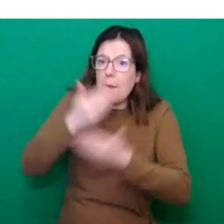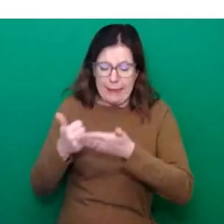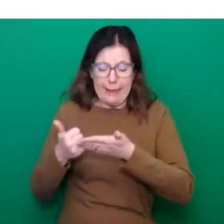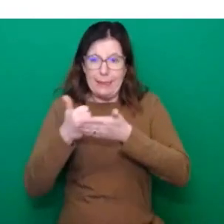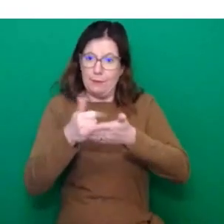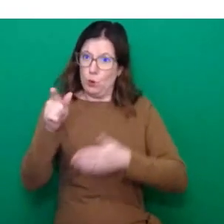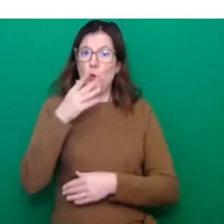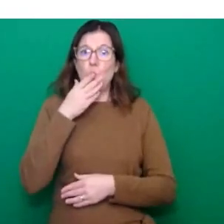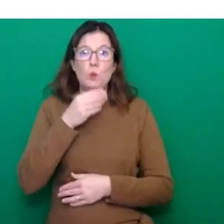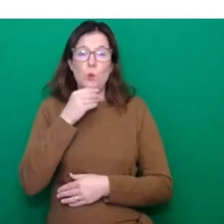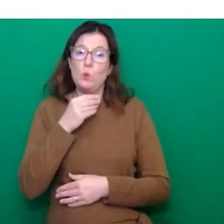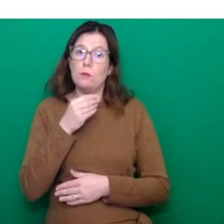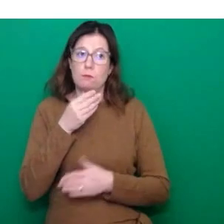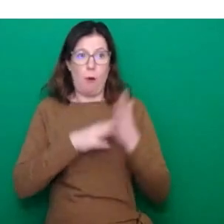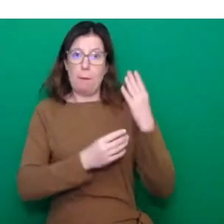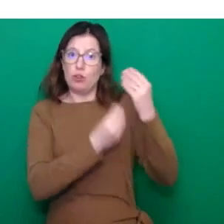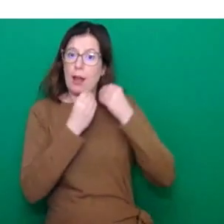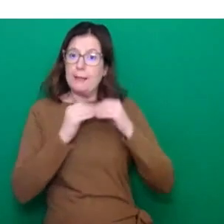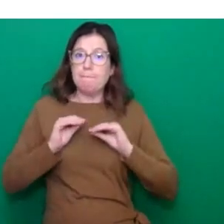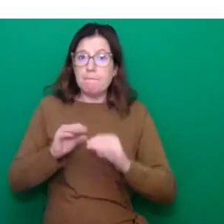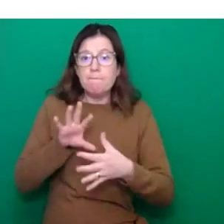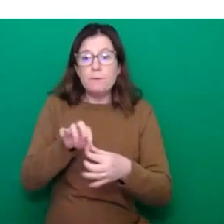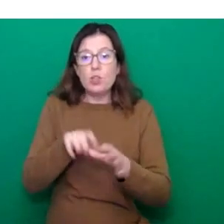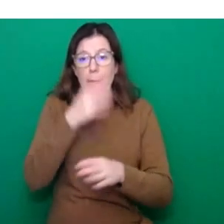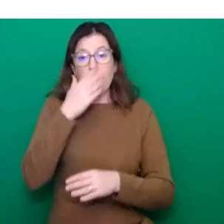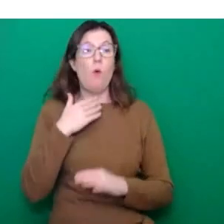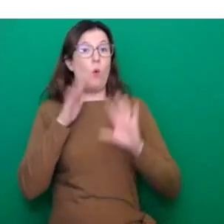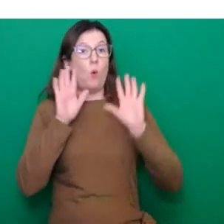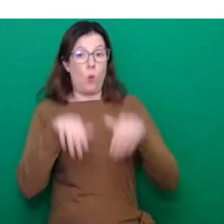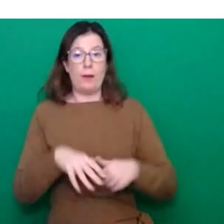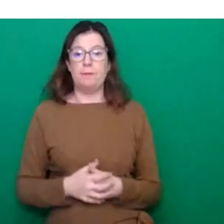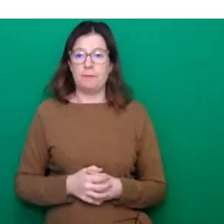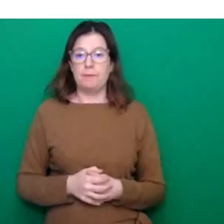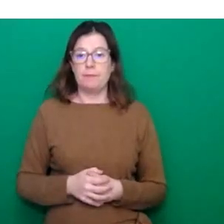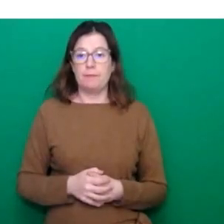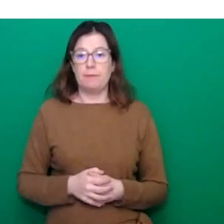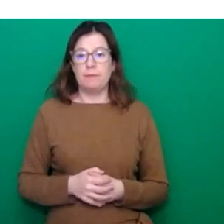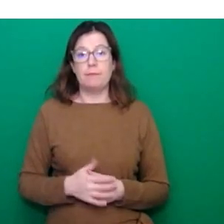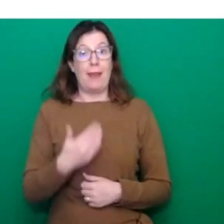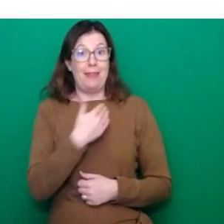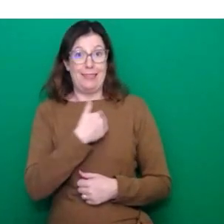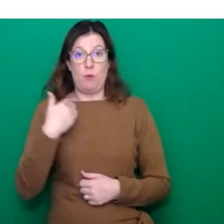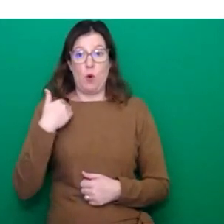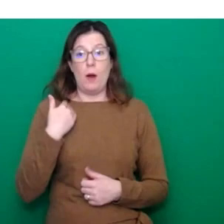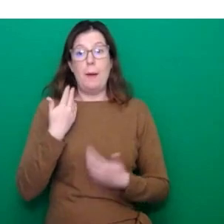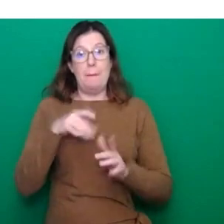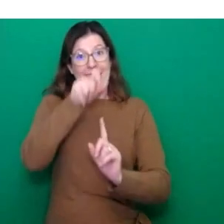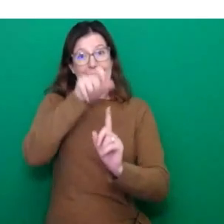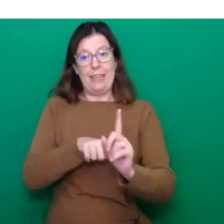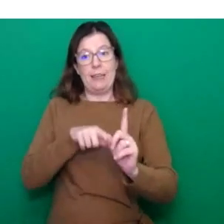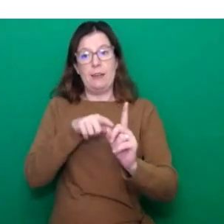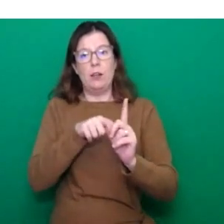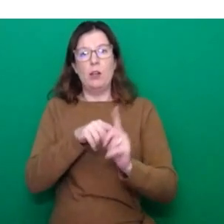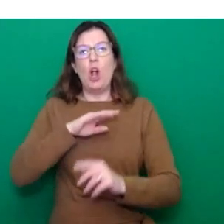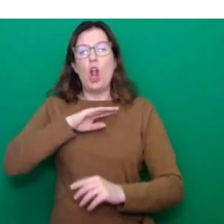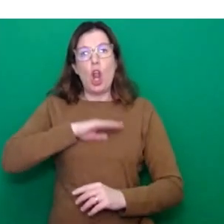you're trained to deliver to children, to young people? Yeah, so for example, this morning I was seeing a client who has quite low